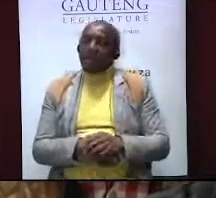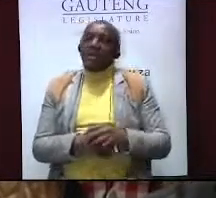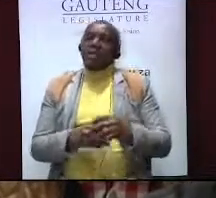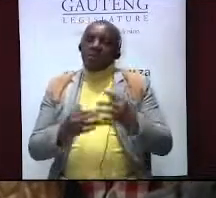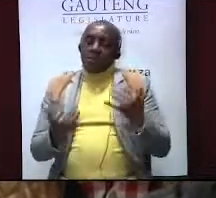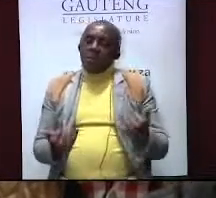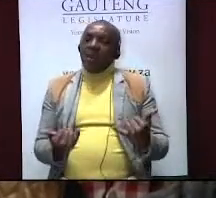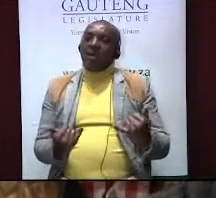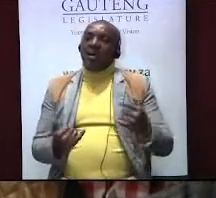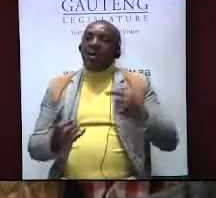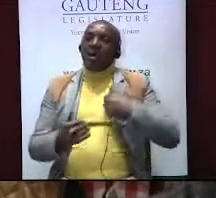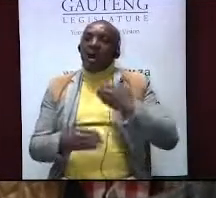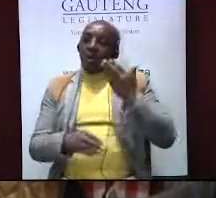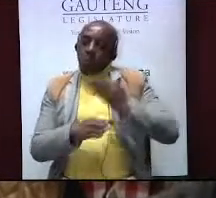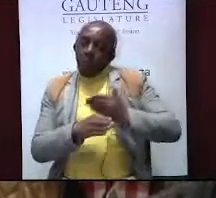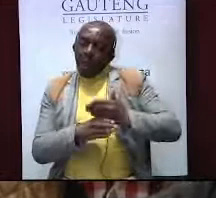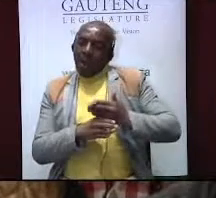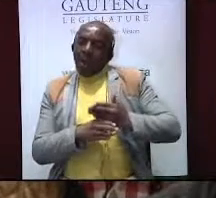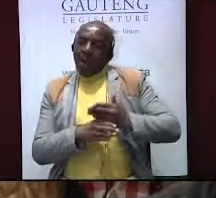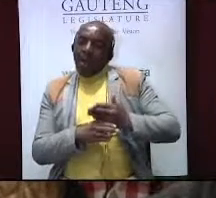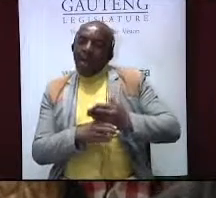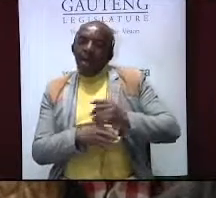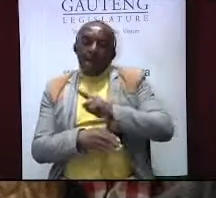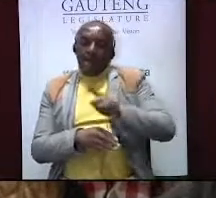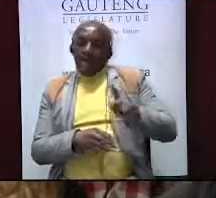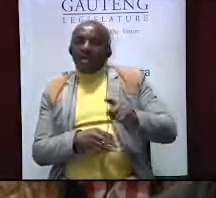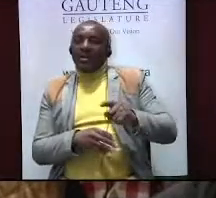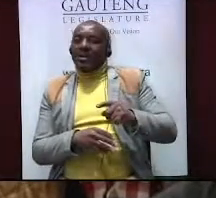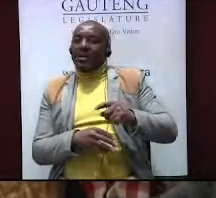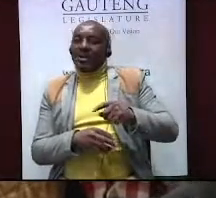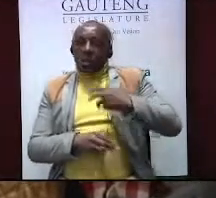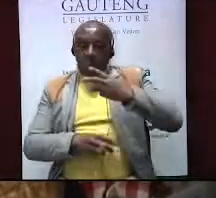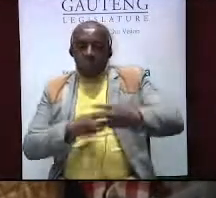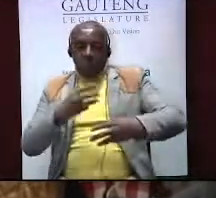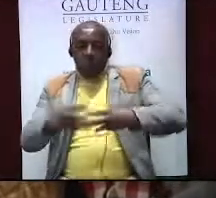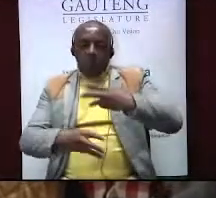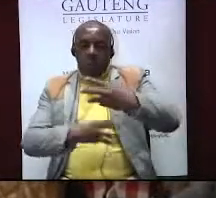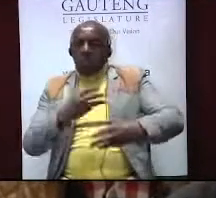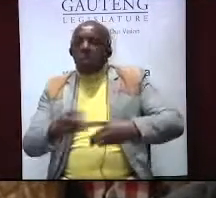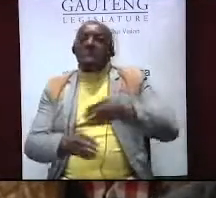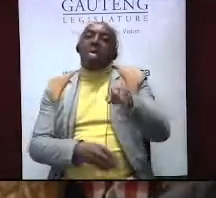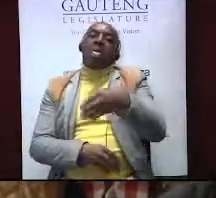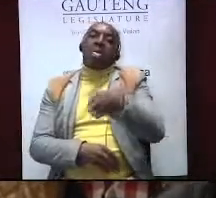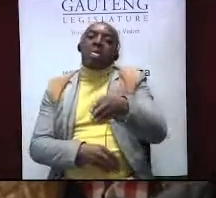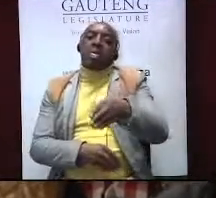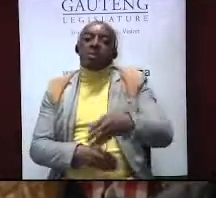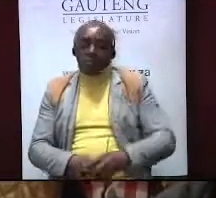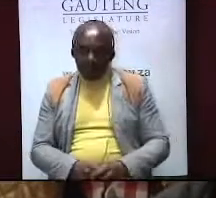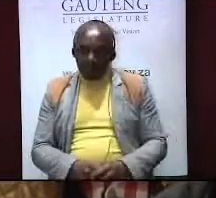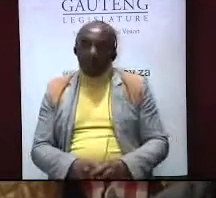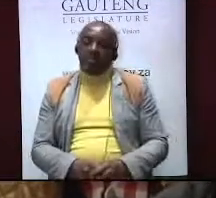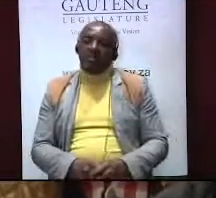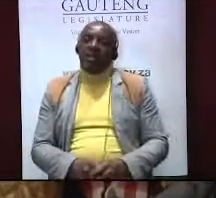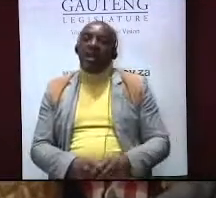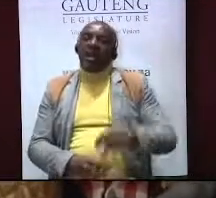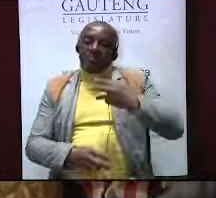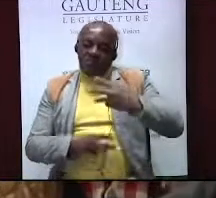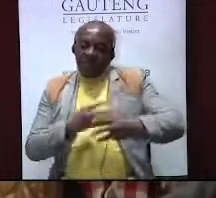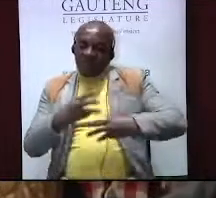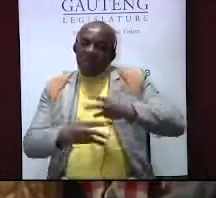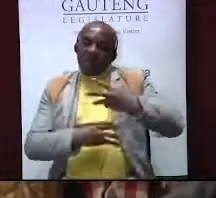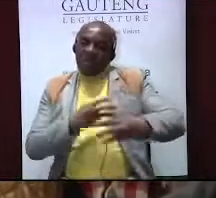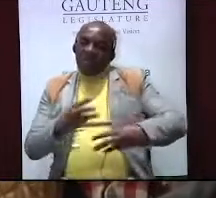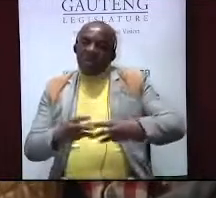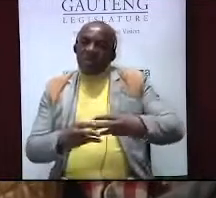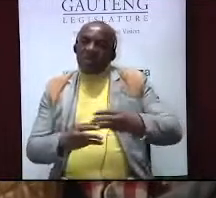tsirang kutlwa ra bereka mare ga re function. Function e bonagala ka action. Function e